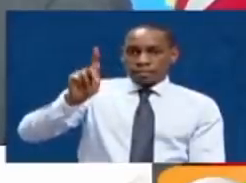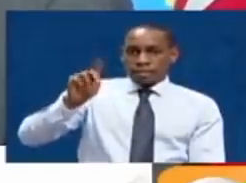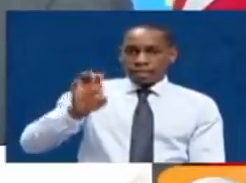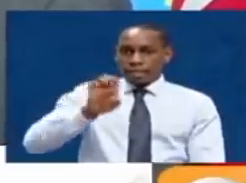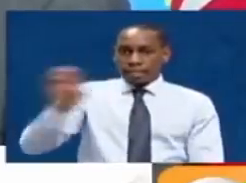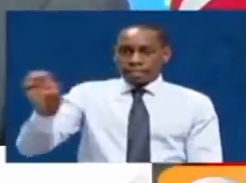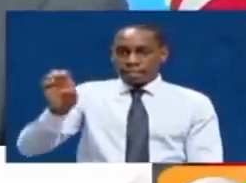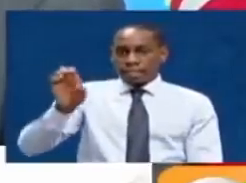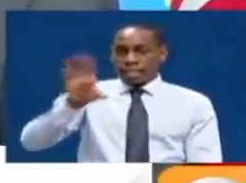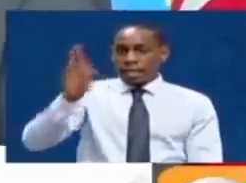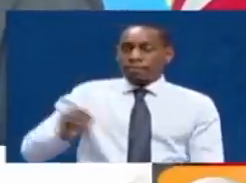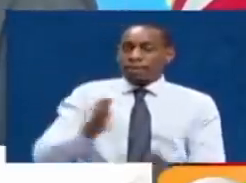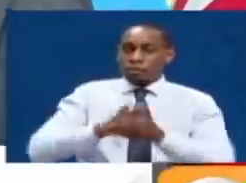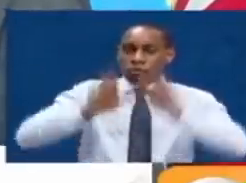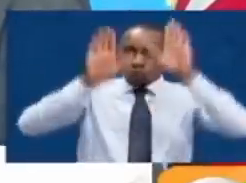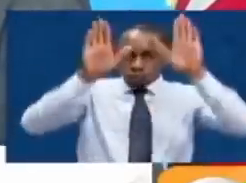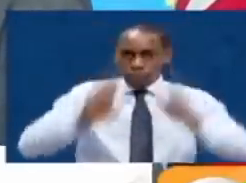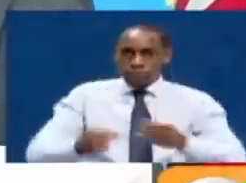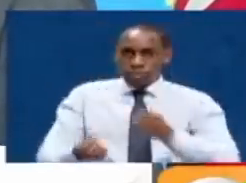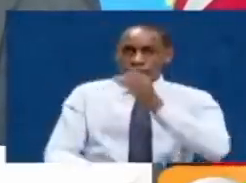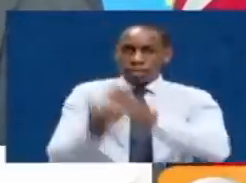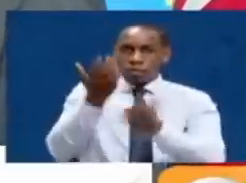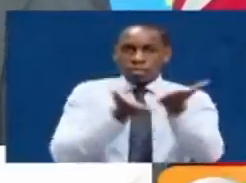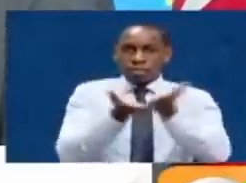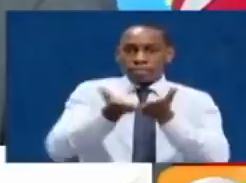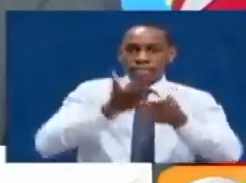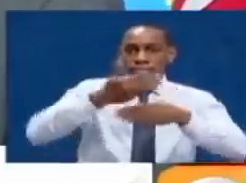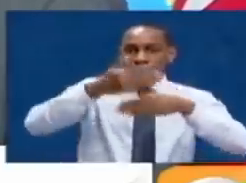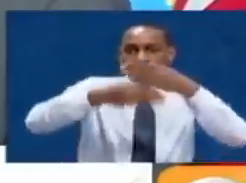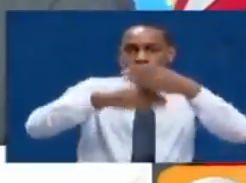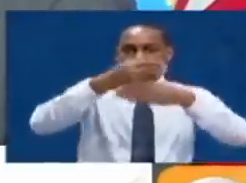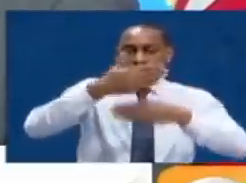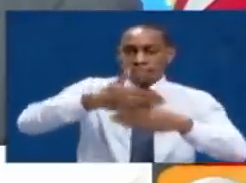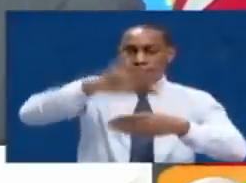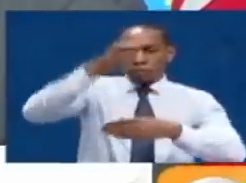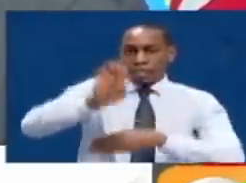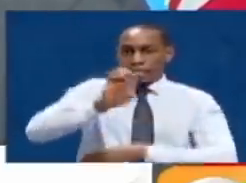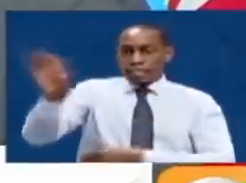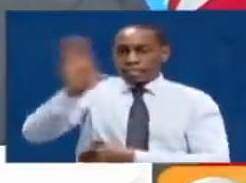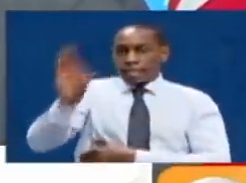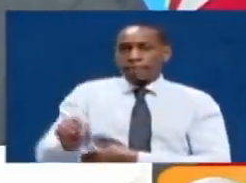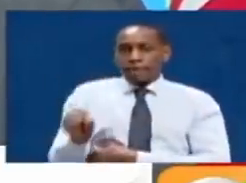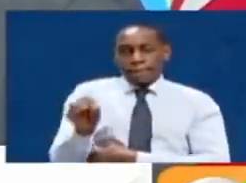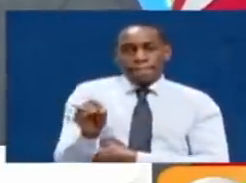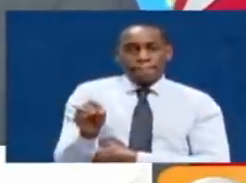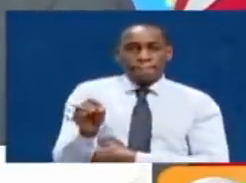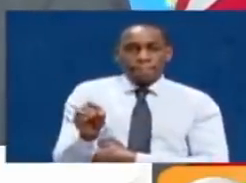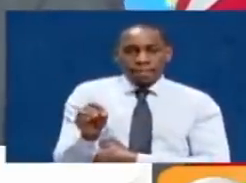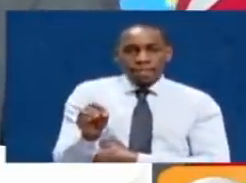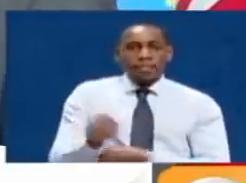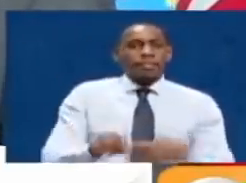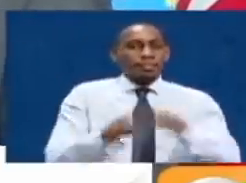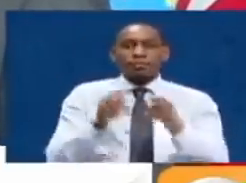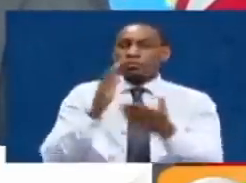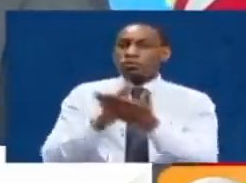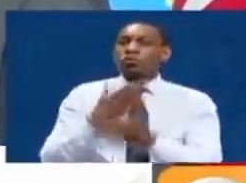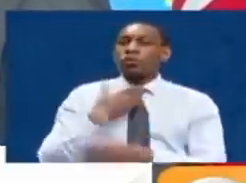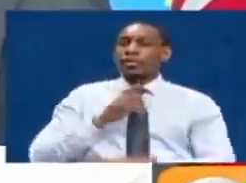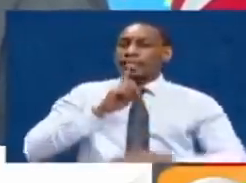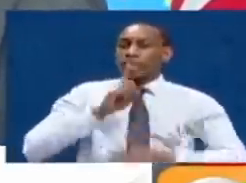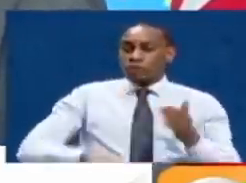instrumental in building the commerce infrastructure along our borders within East Africa. And we really want to